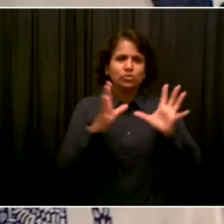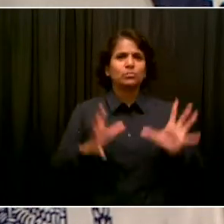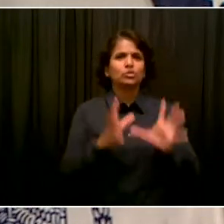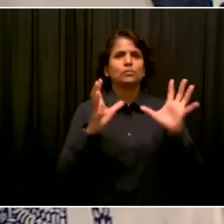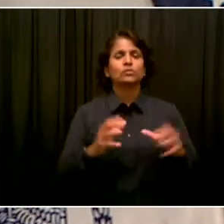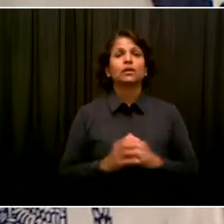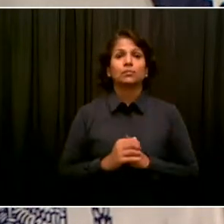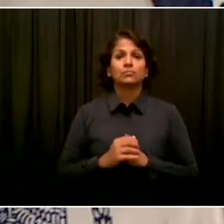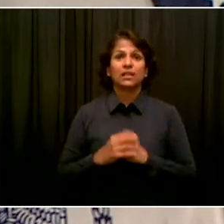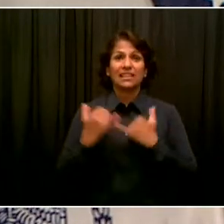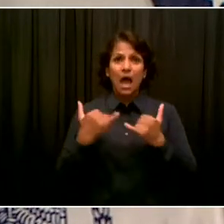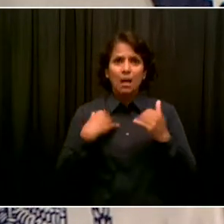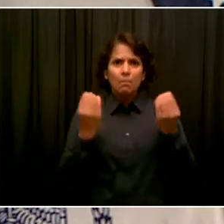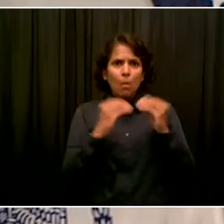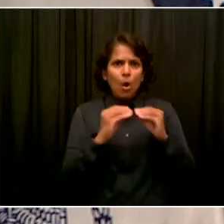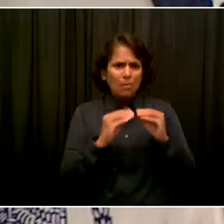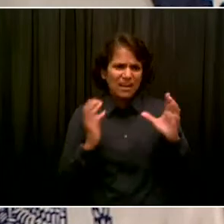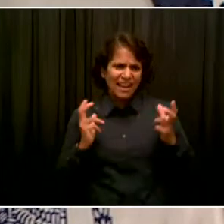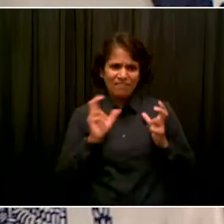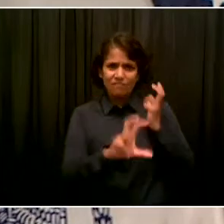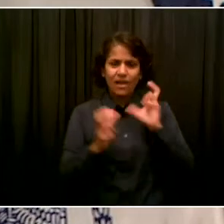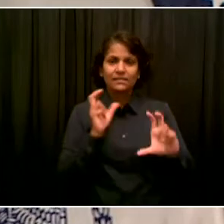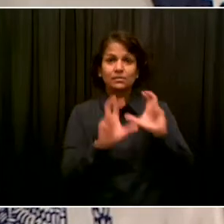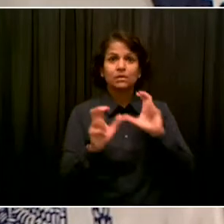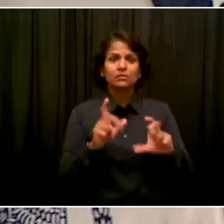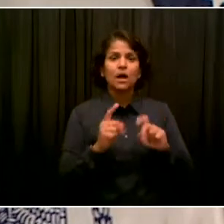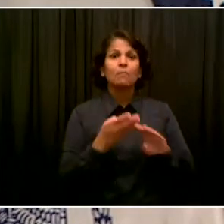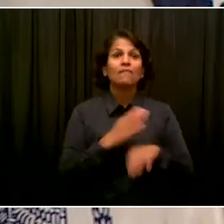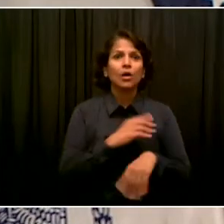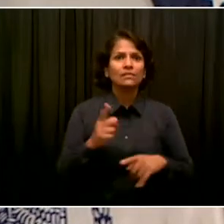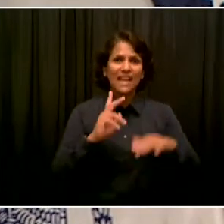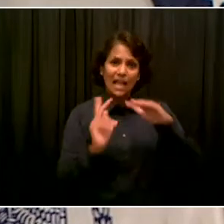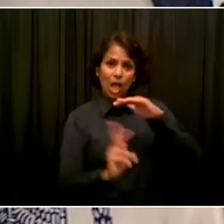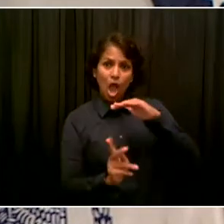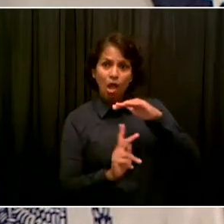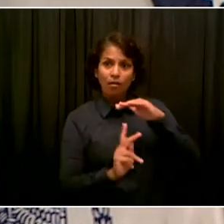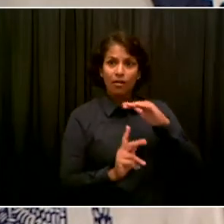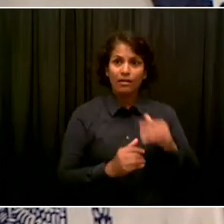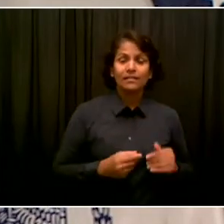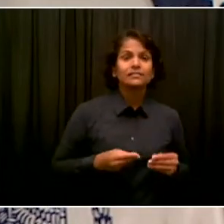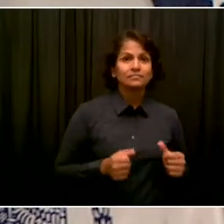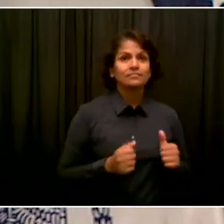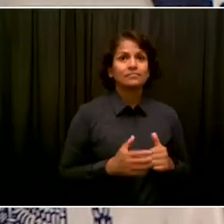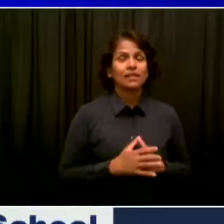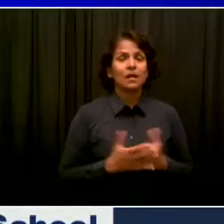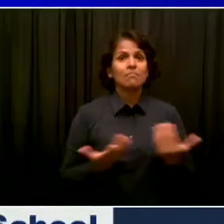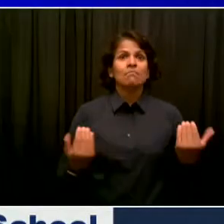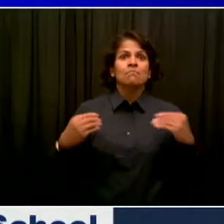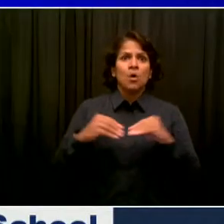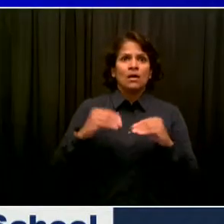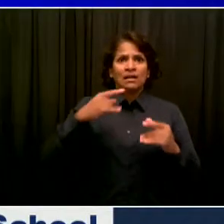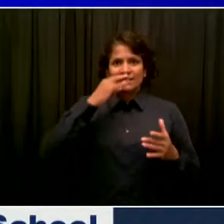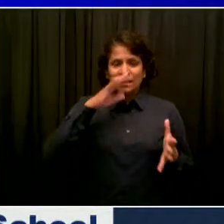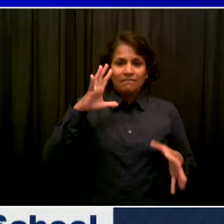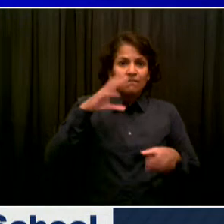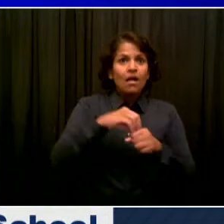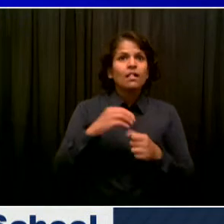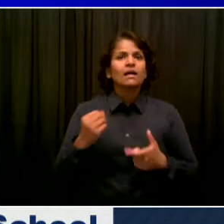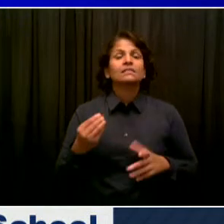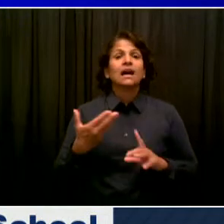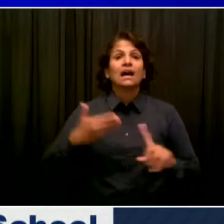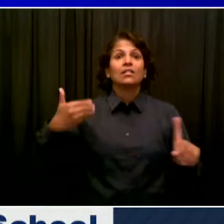all of the new approaches. Pre-K, of course, massive increase in the number of kids in pre-K and now 3K, which didn't even used to